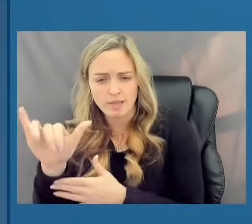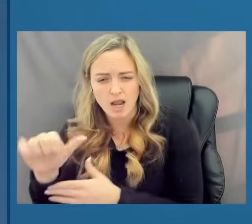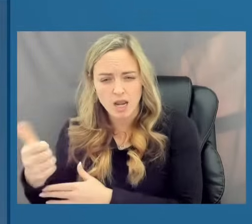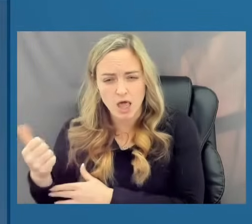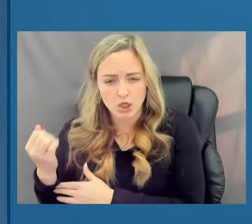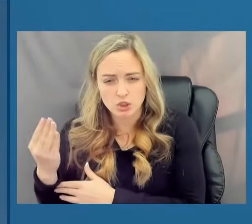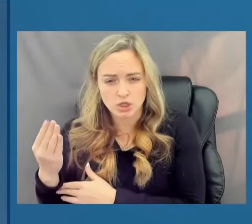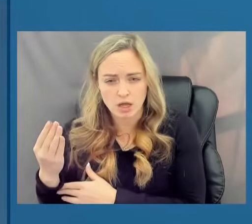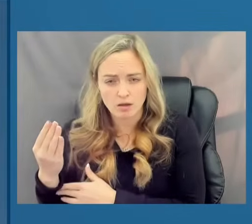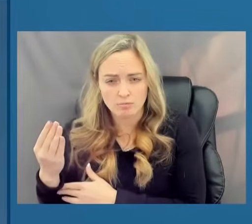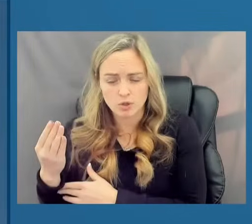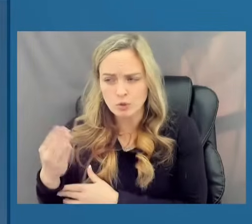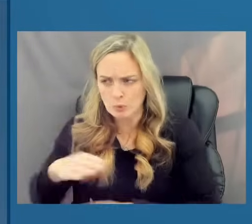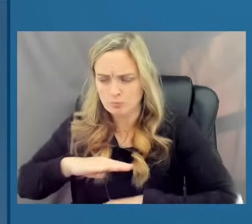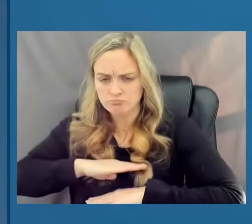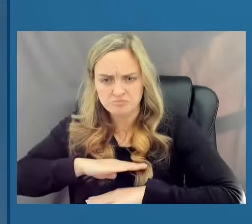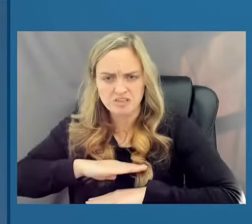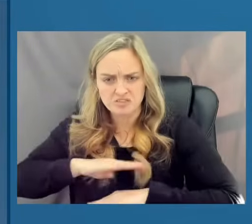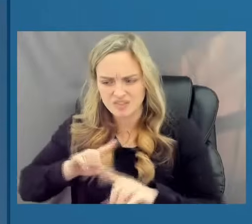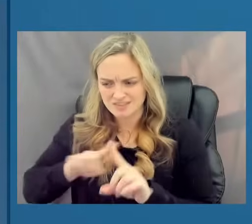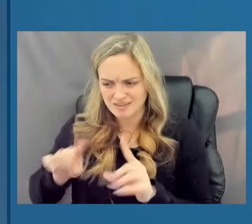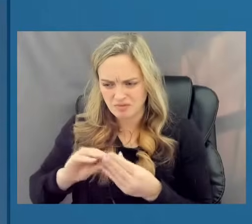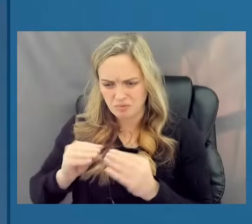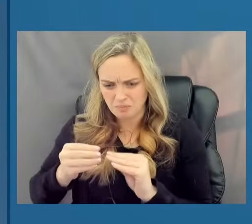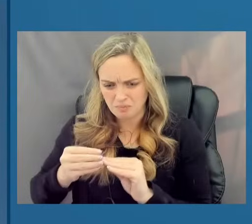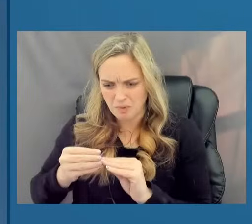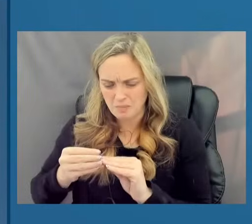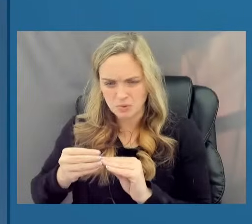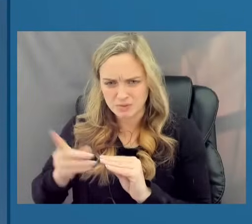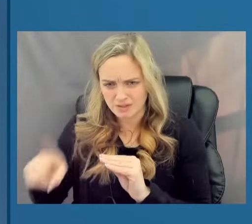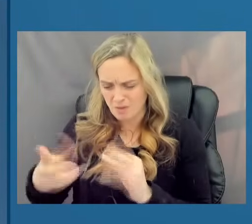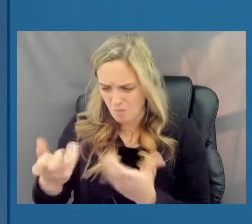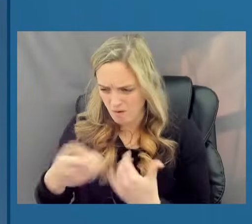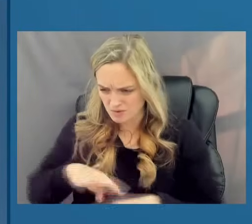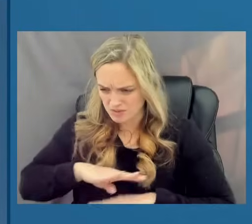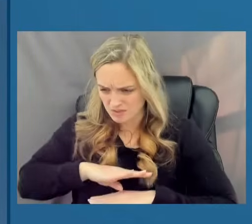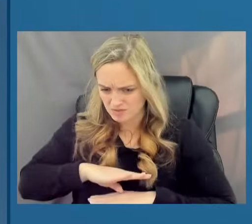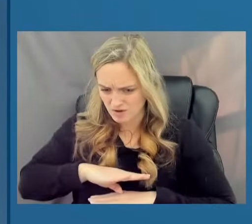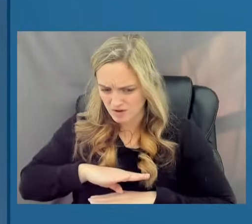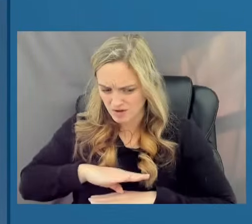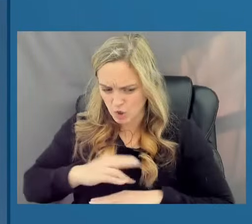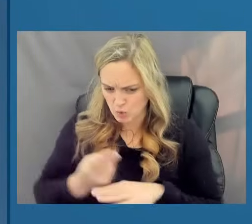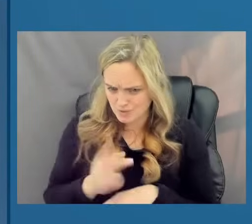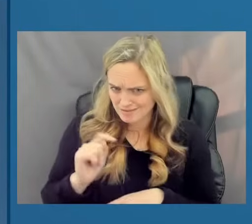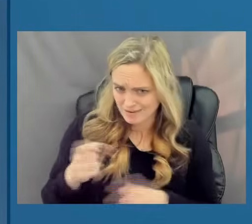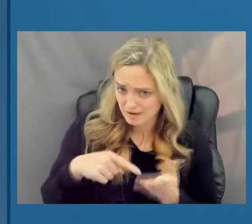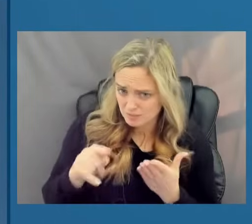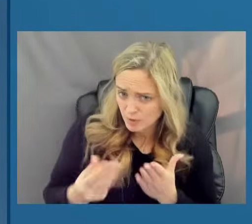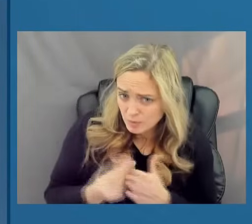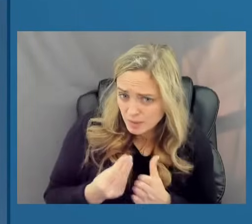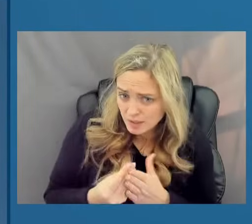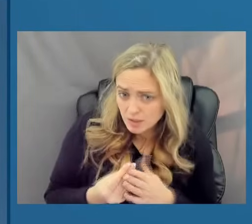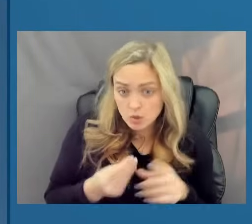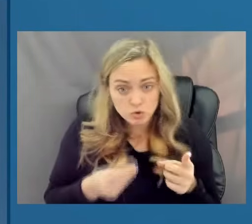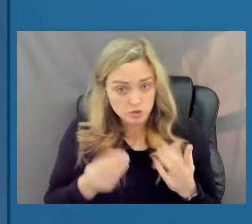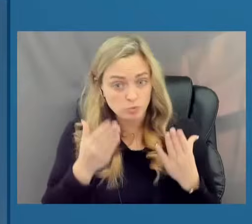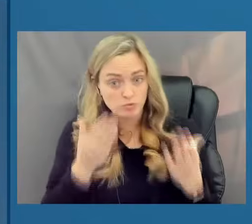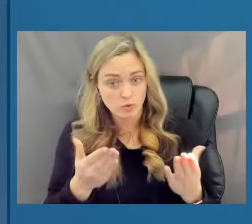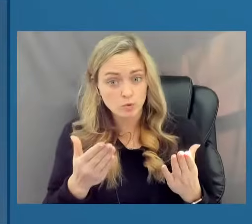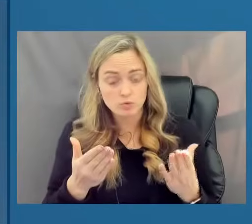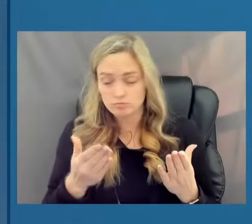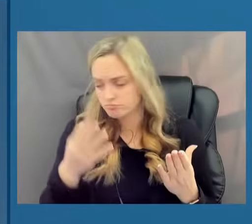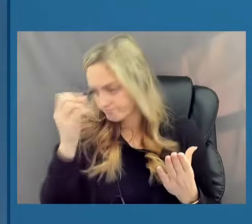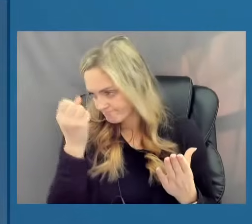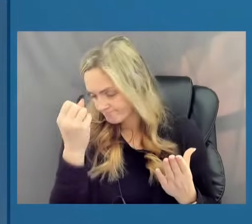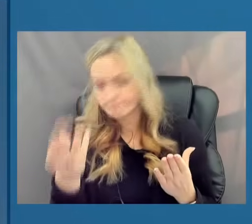ridiculous quotas on the taxpayer's dime. So today, with this proposal, we're sending a strong message